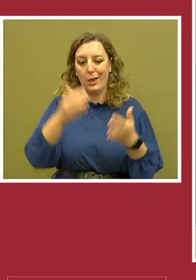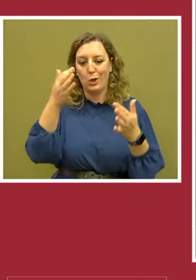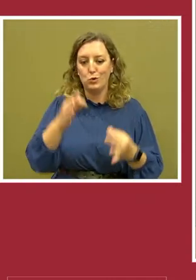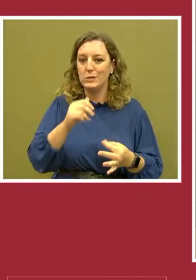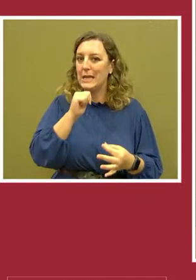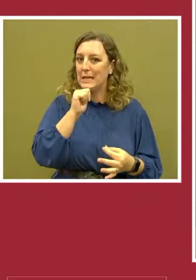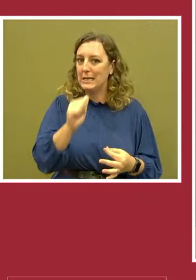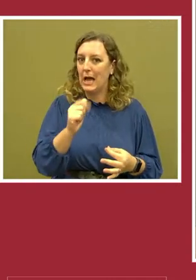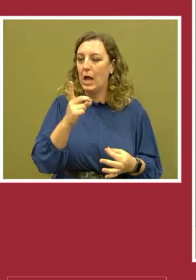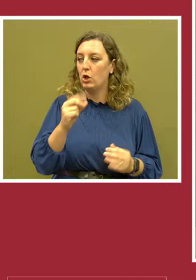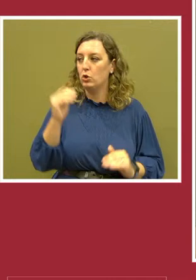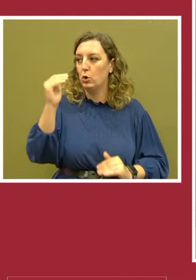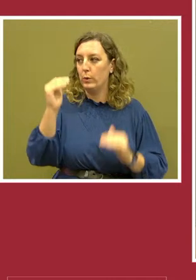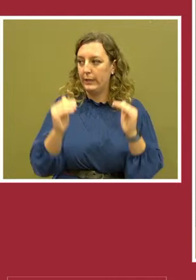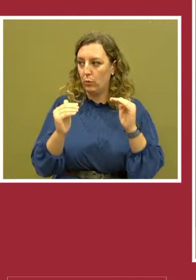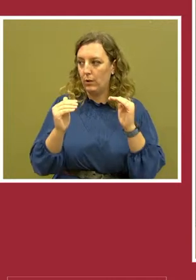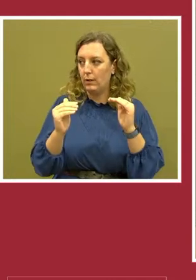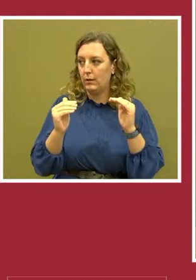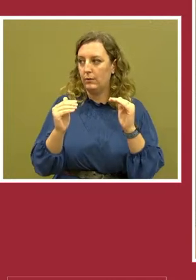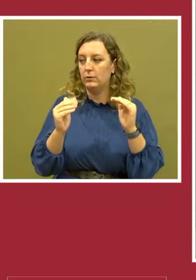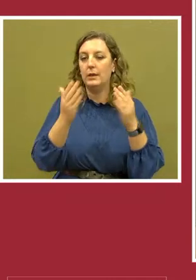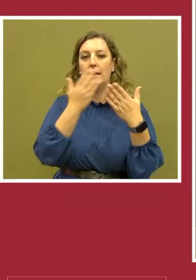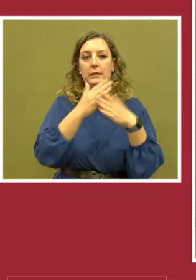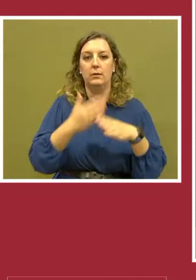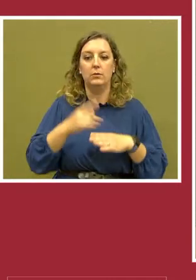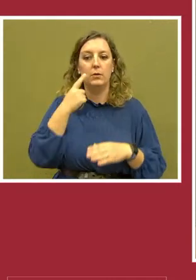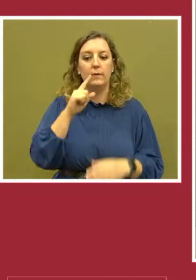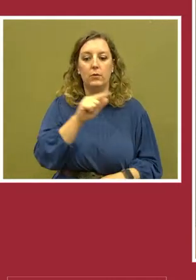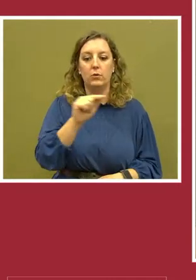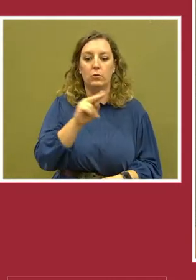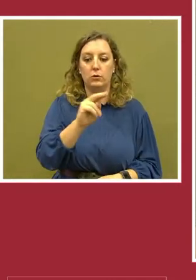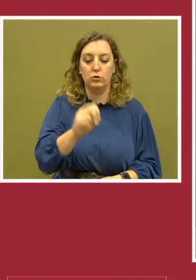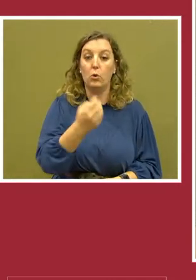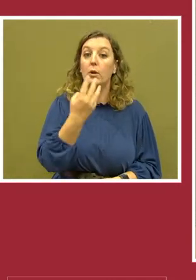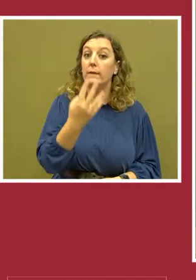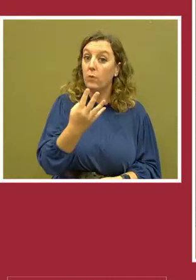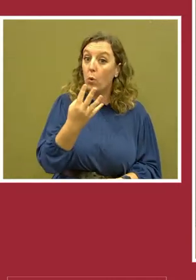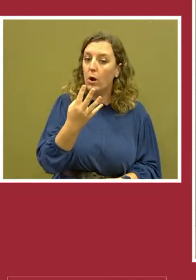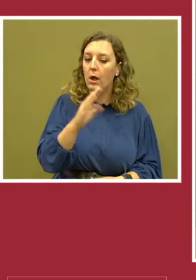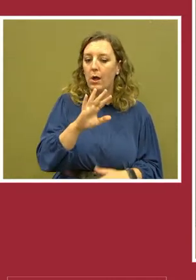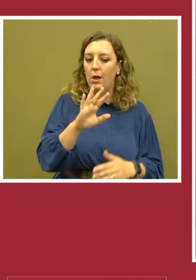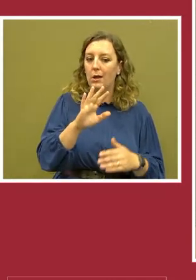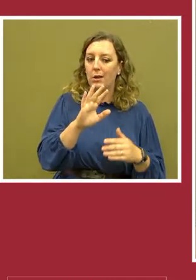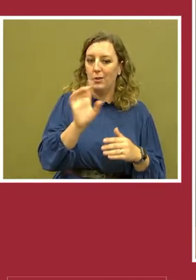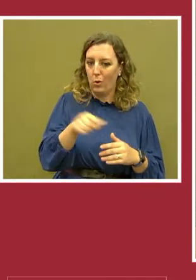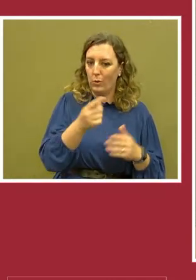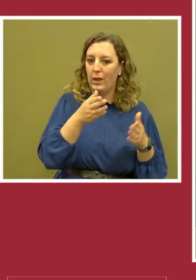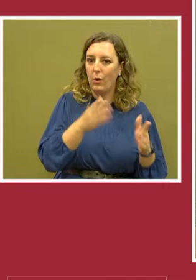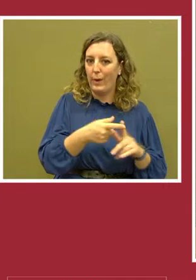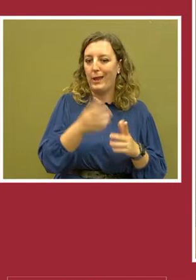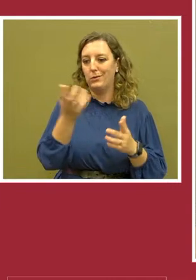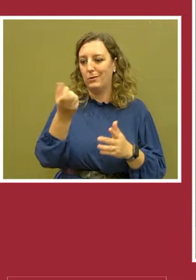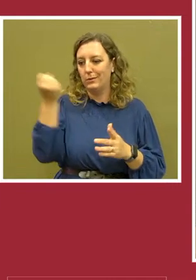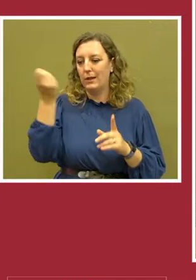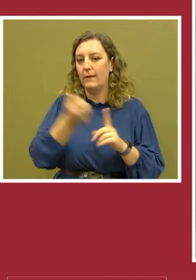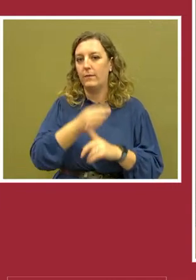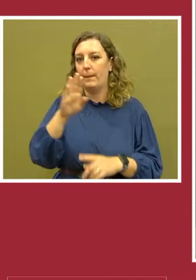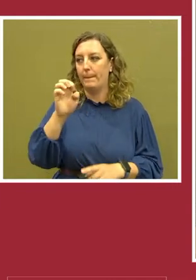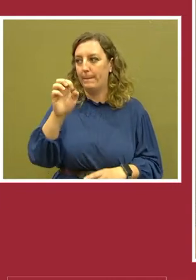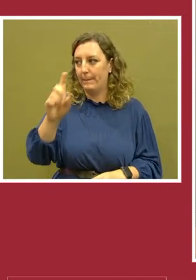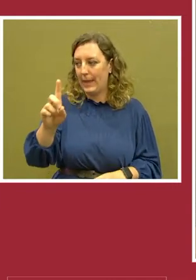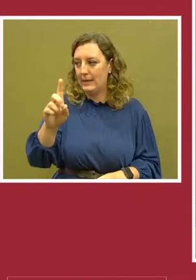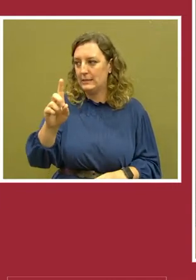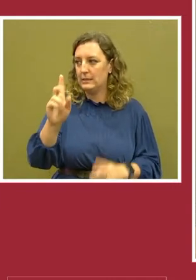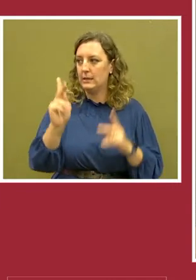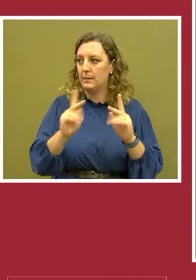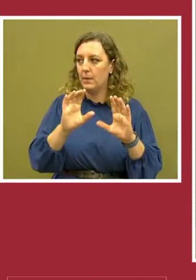not to do equal distribution for zone 4, because the only way to do that would be to take part of Ben's population, which